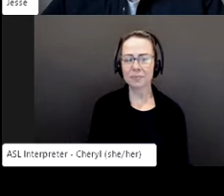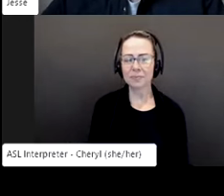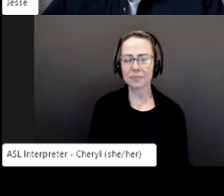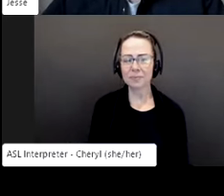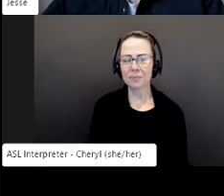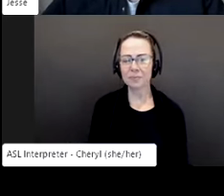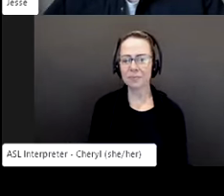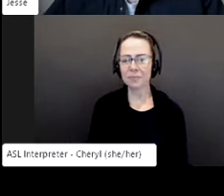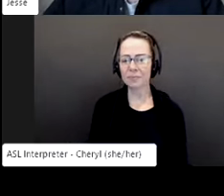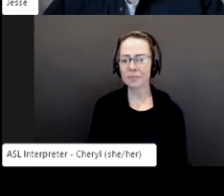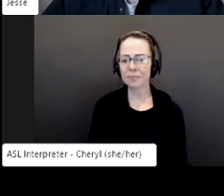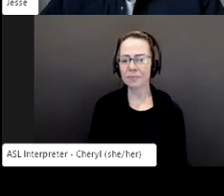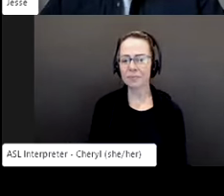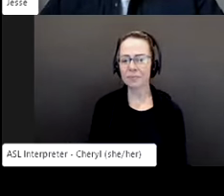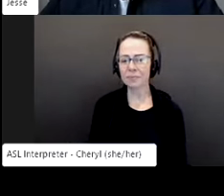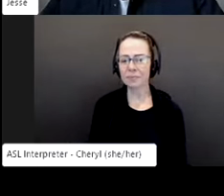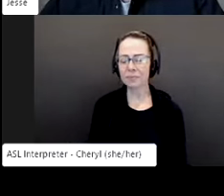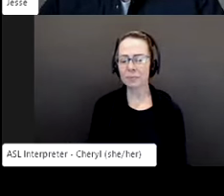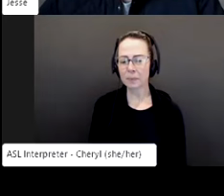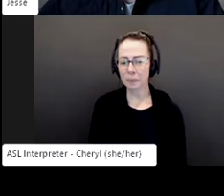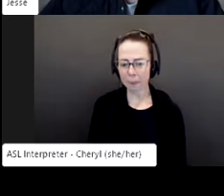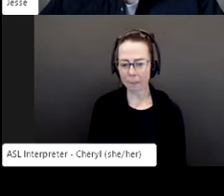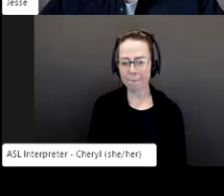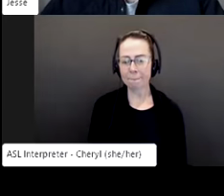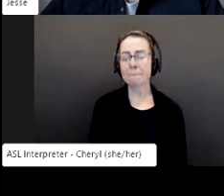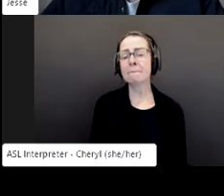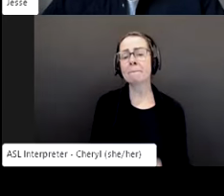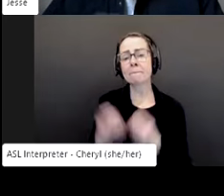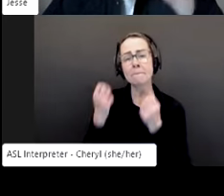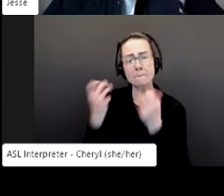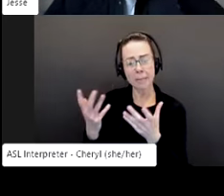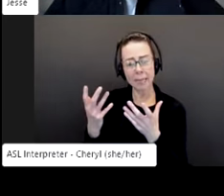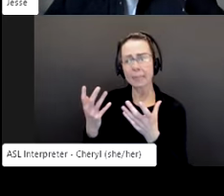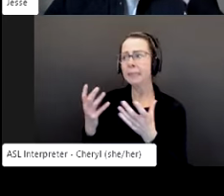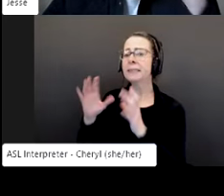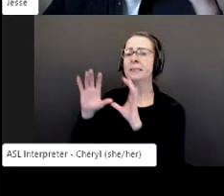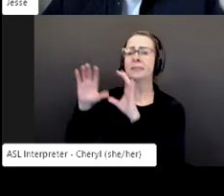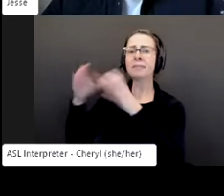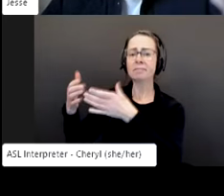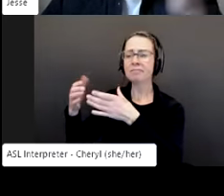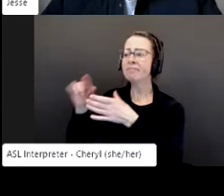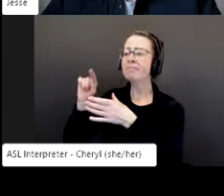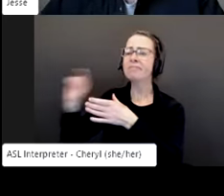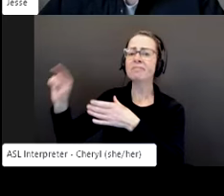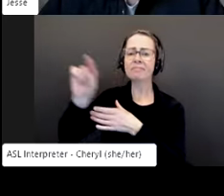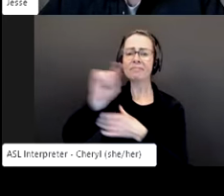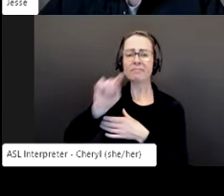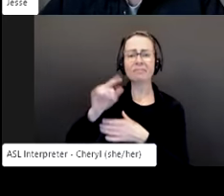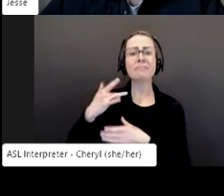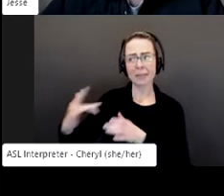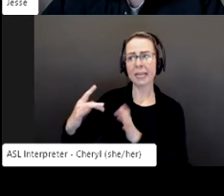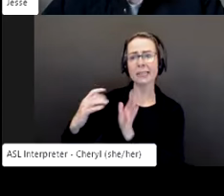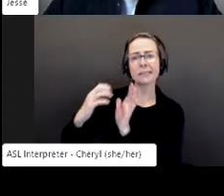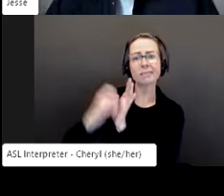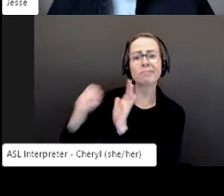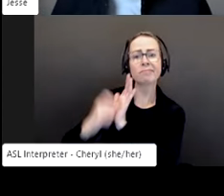a setup on their side to allow for pre-authorized payments. And that could be for something like your rent or